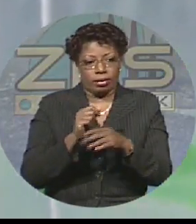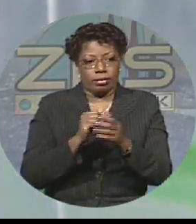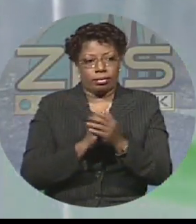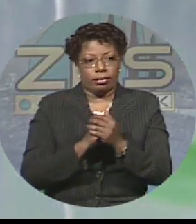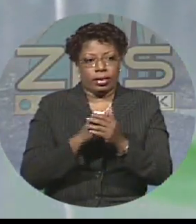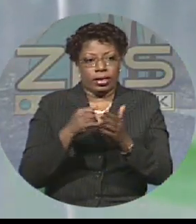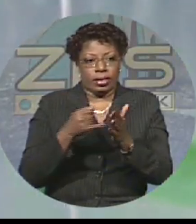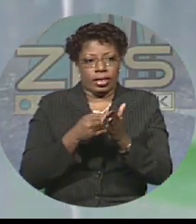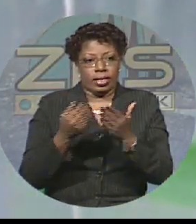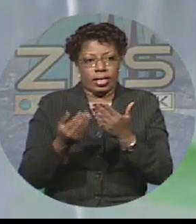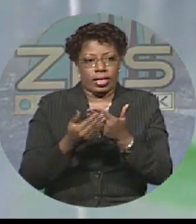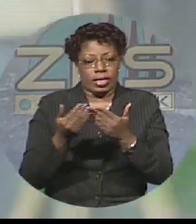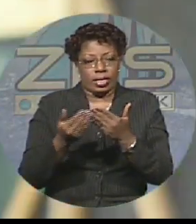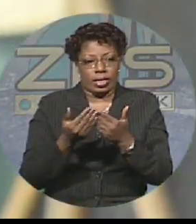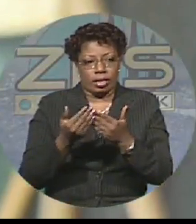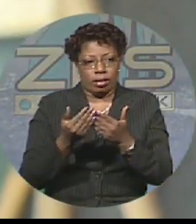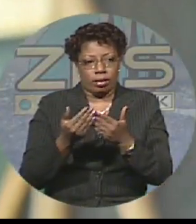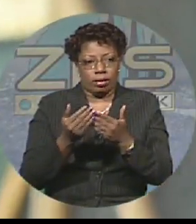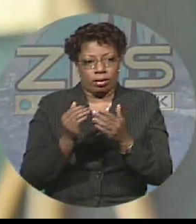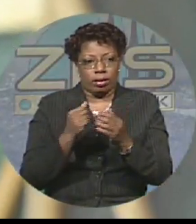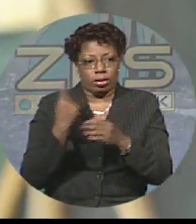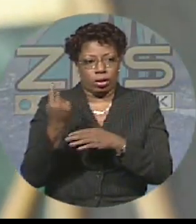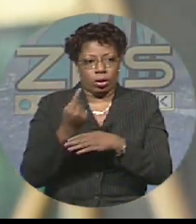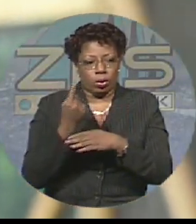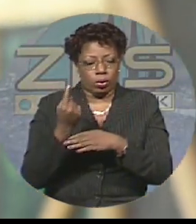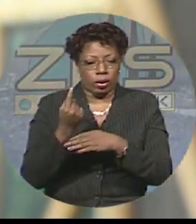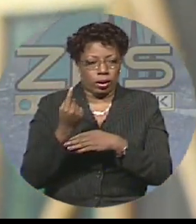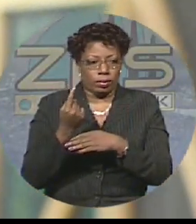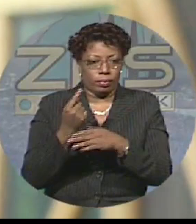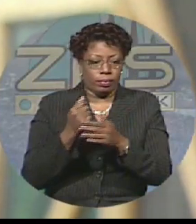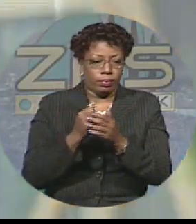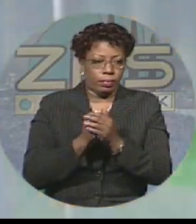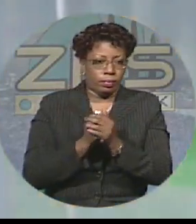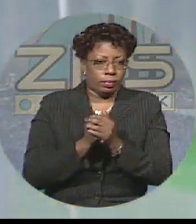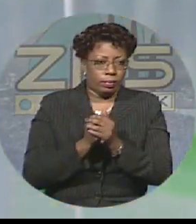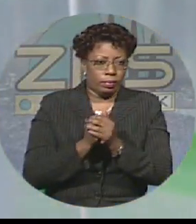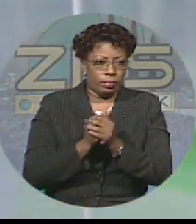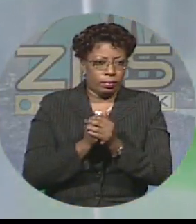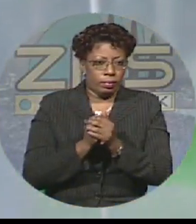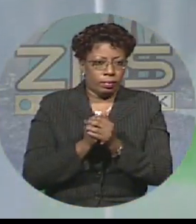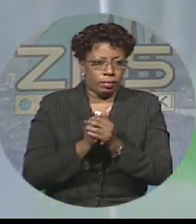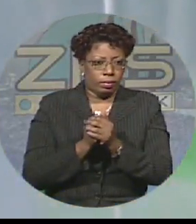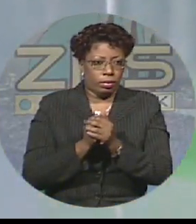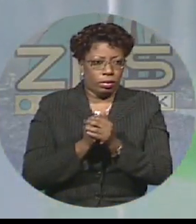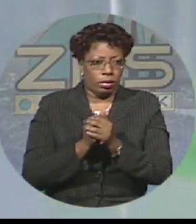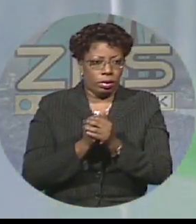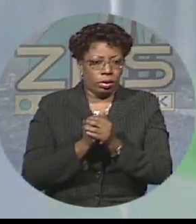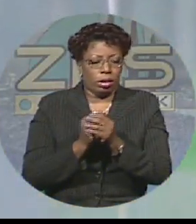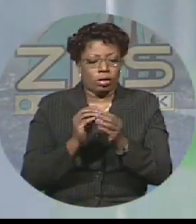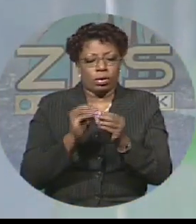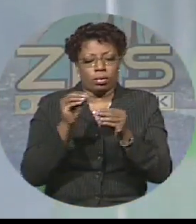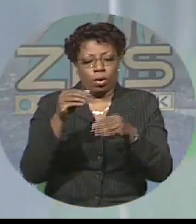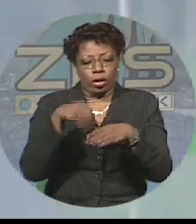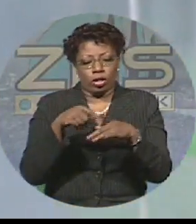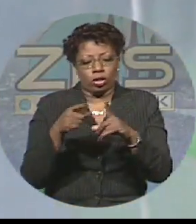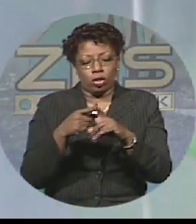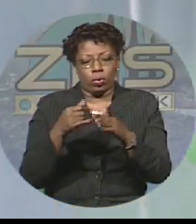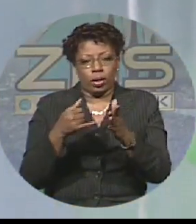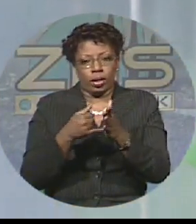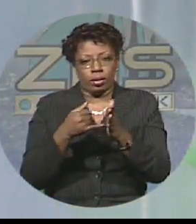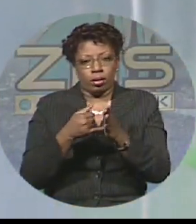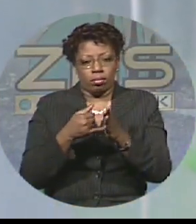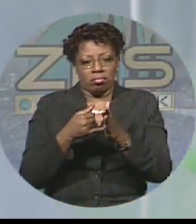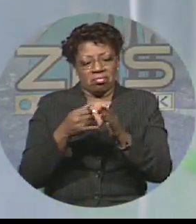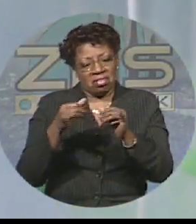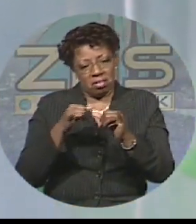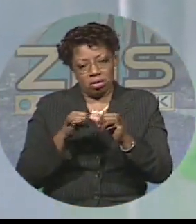it's very easy and very quick. It's only the initial stage that you might have to put a little more into it. But once you get going,